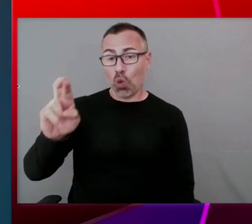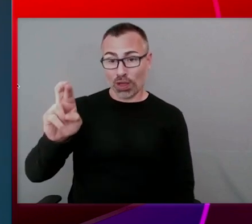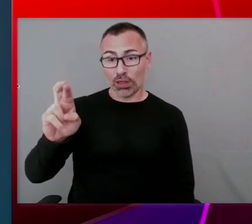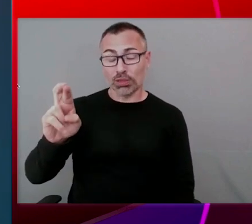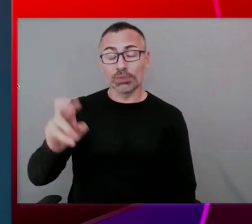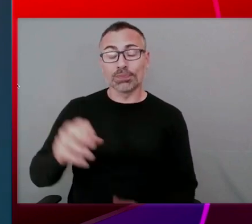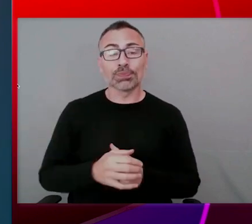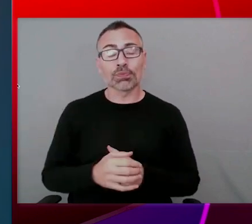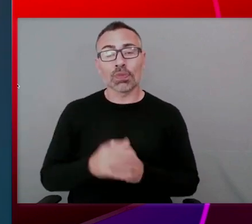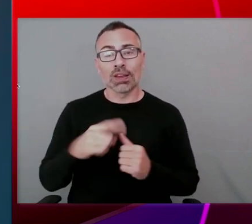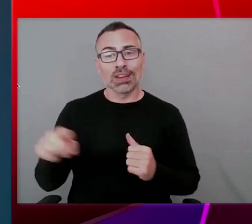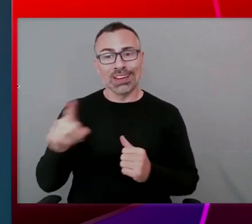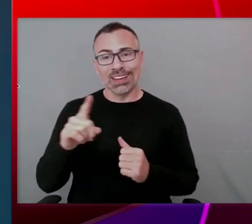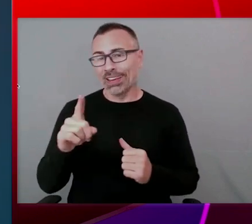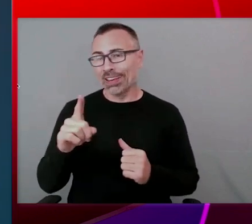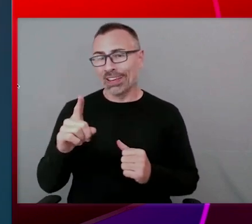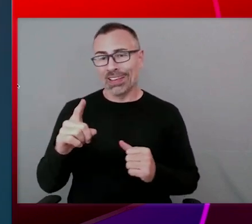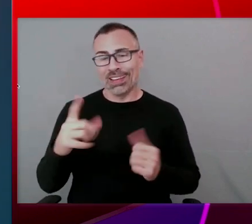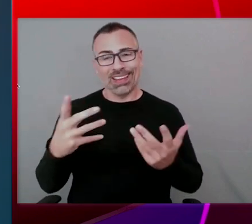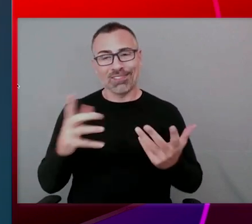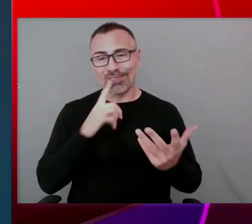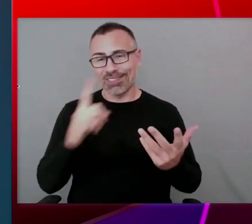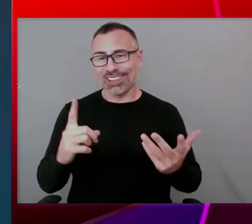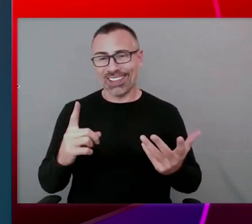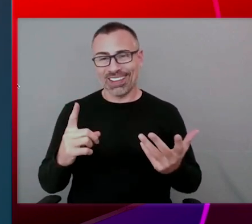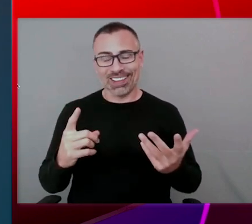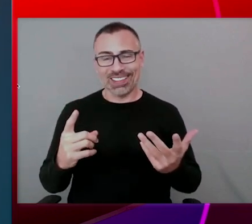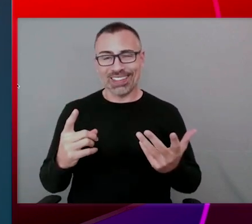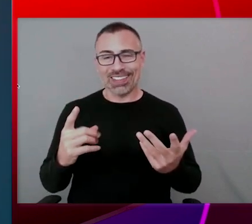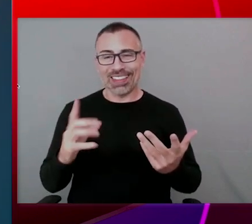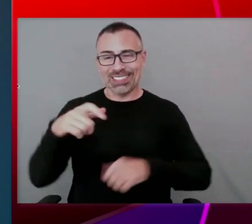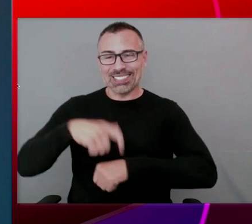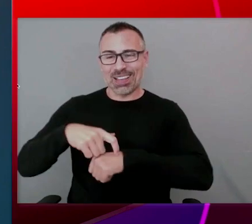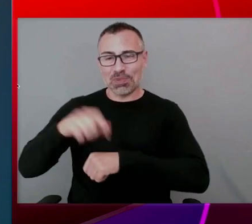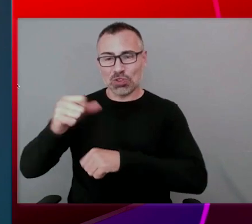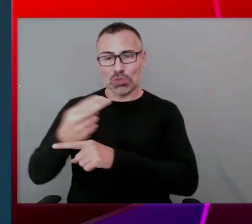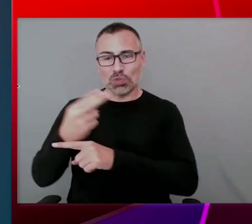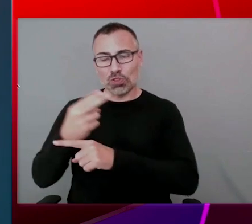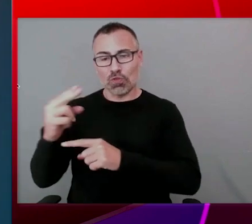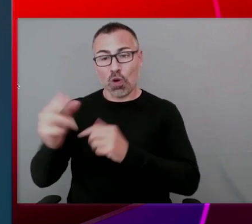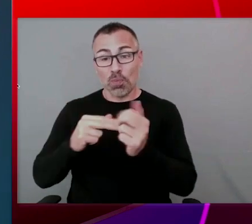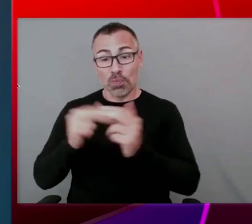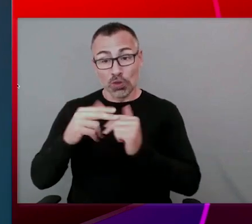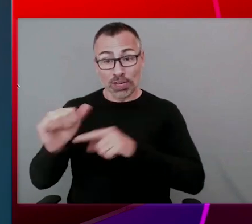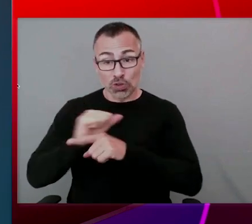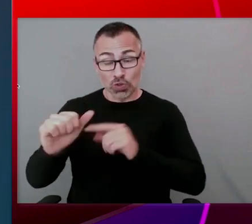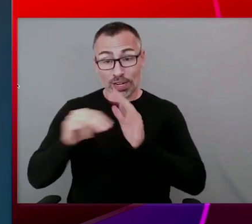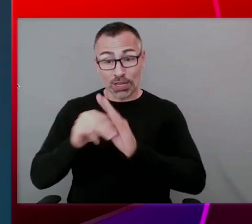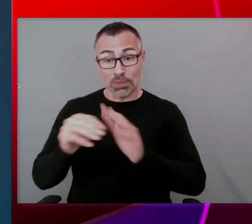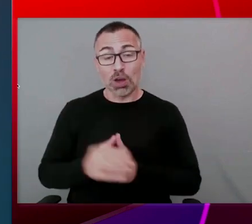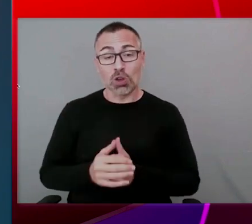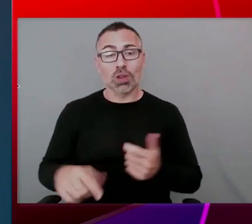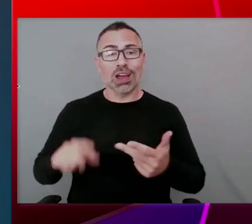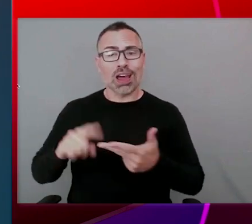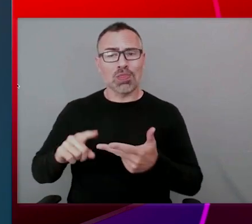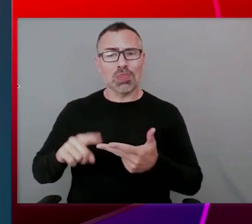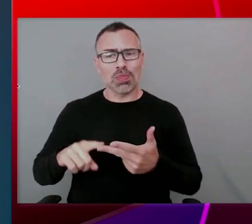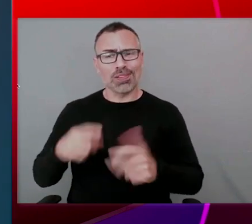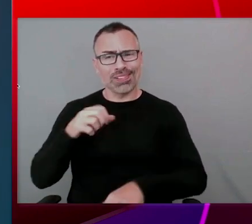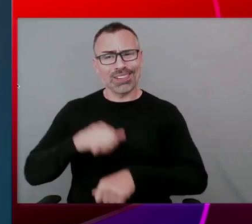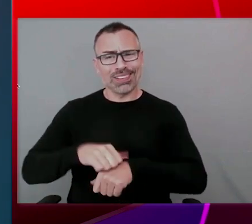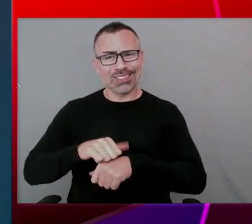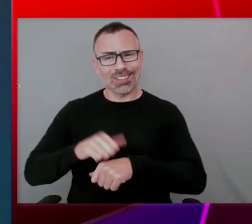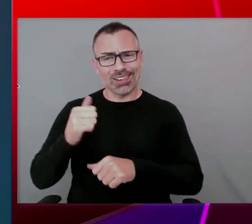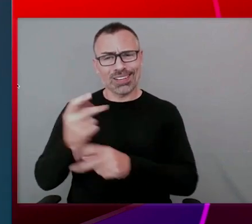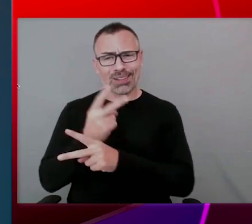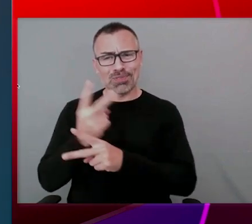takes time away from actually building and training the model for the data scientists. And third of all, it's hard to keep track of the operation,